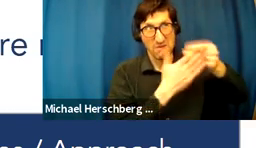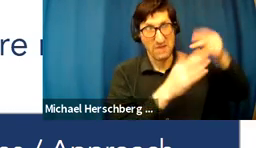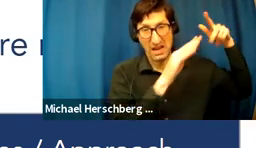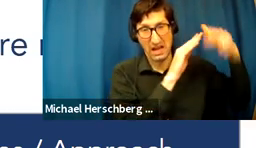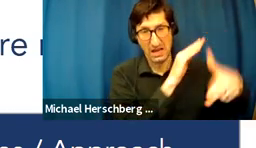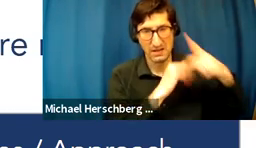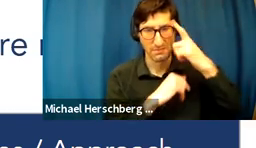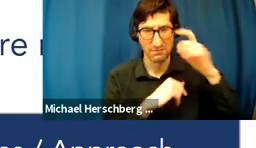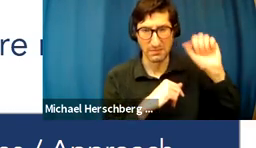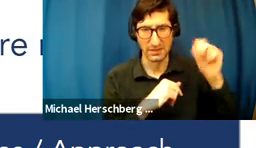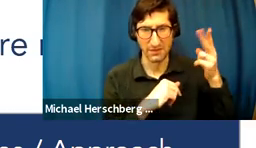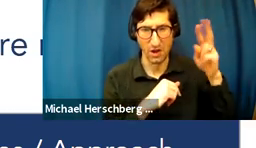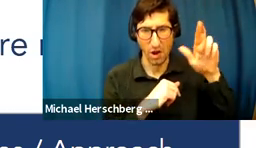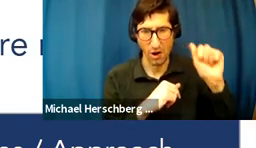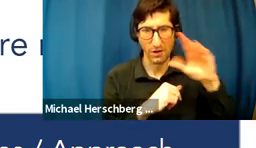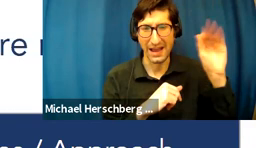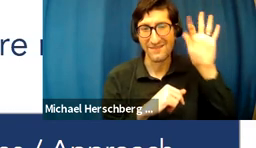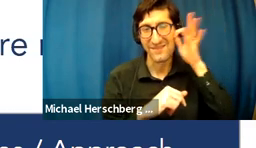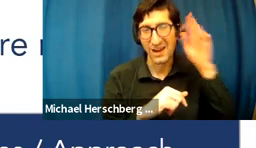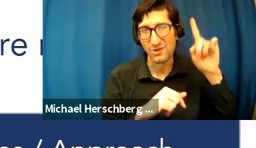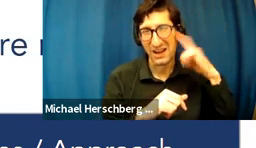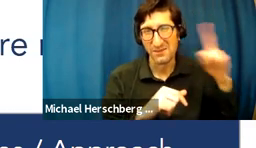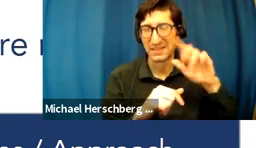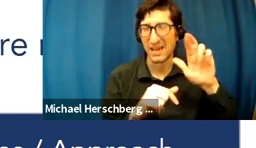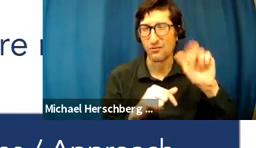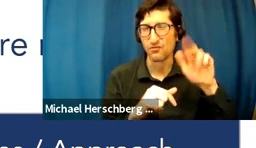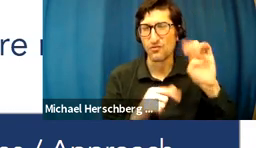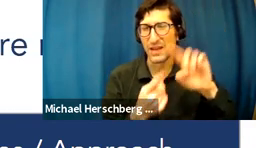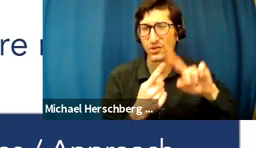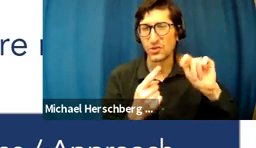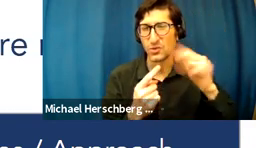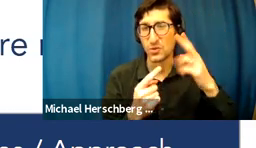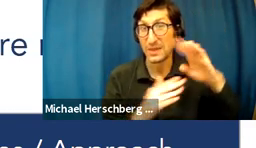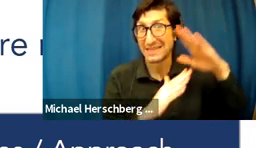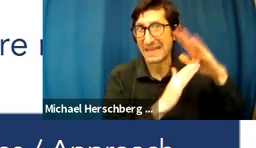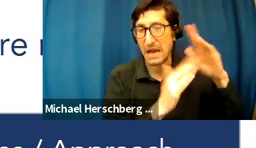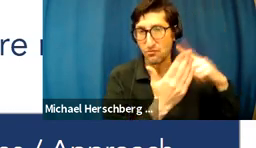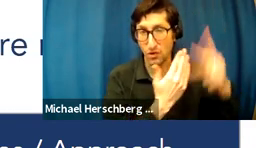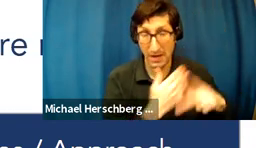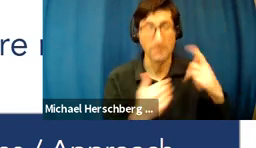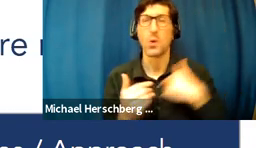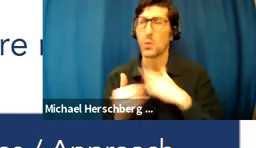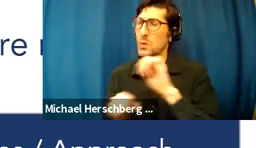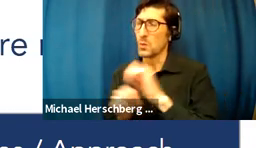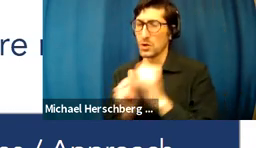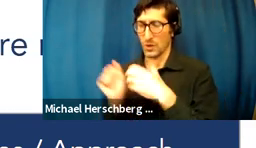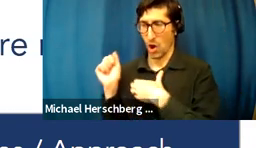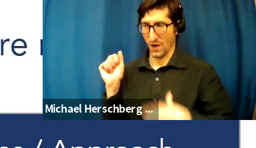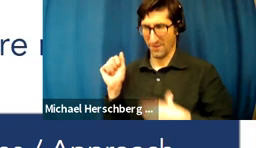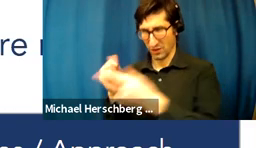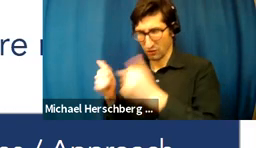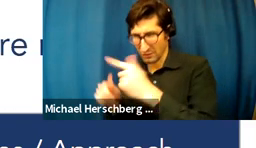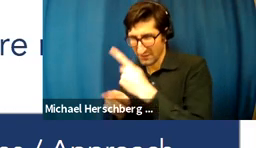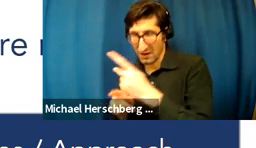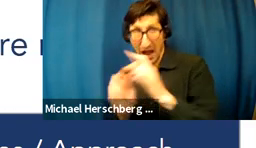federal government's Race to the Top program. Earlier this year, we worked with a team of students from Harvard to conduct research on how districts